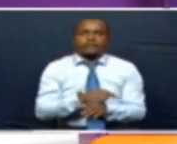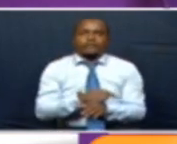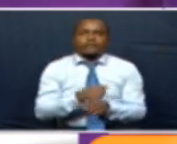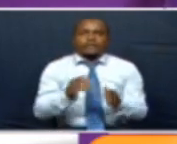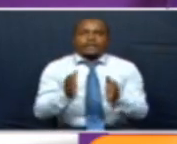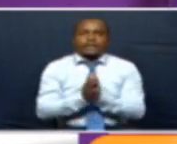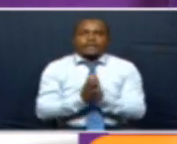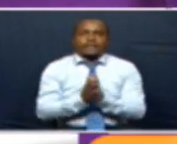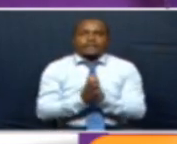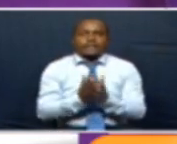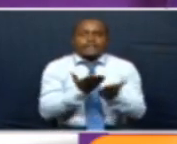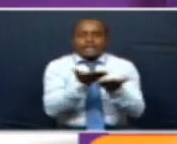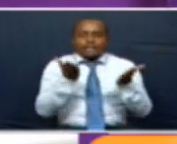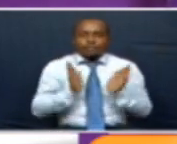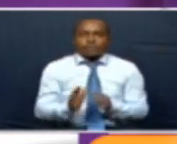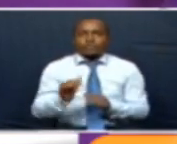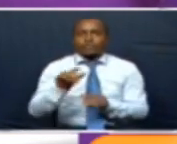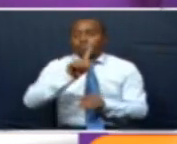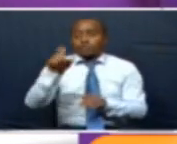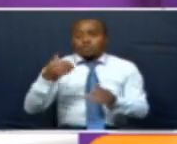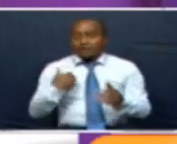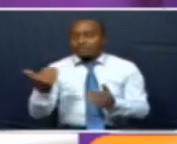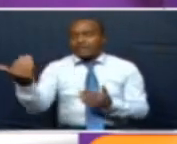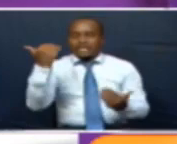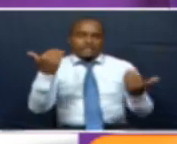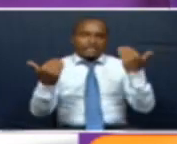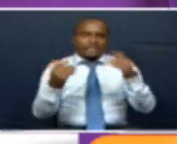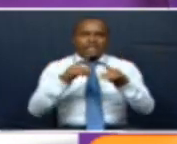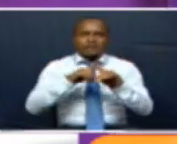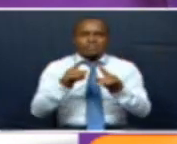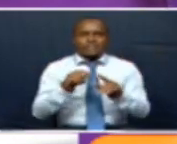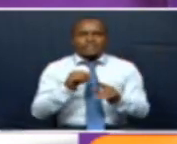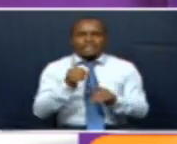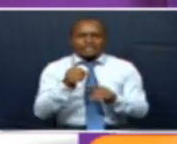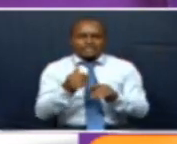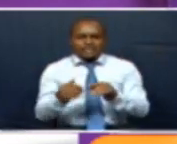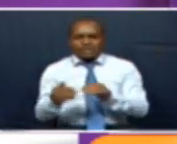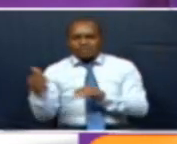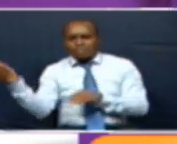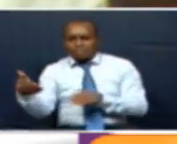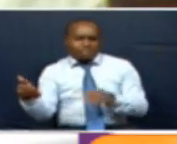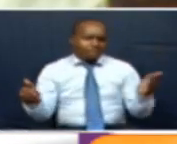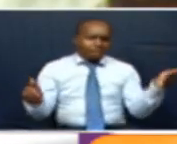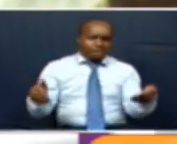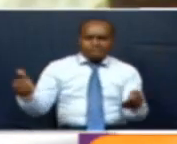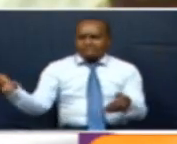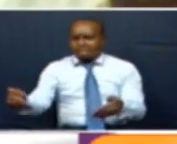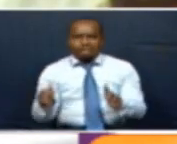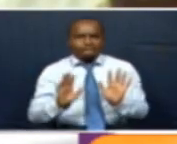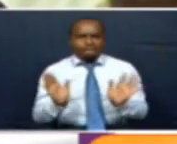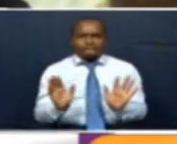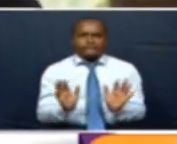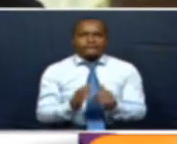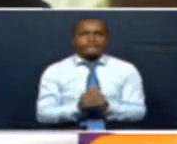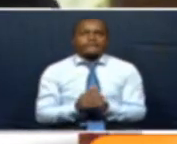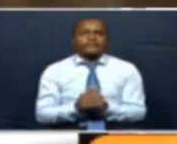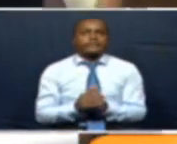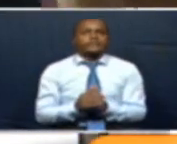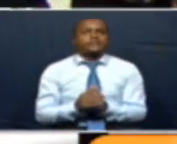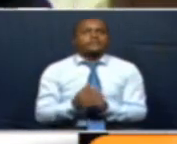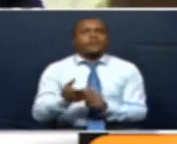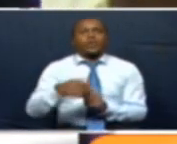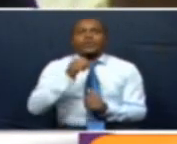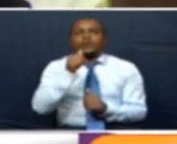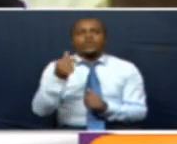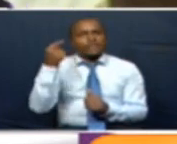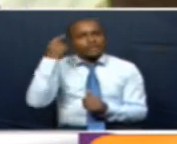mtu ambao uko na swali tuulize, lakini tuache hii mambo ya kuchimbana huko chini chini. We are not thinking about